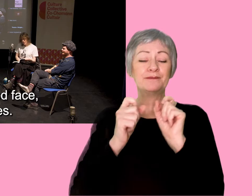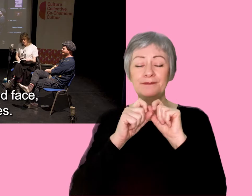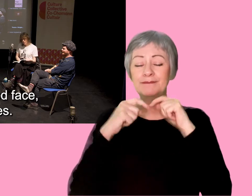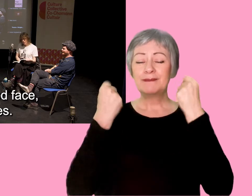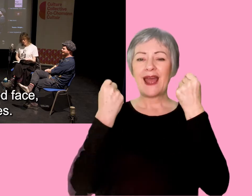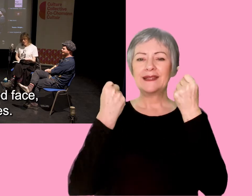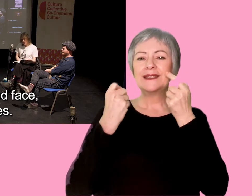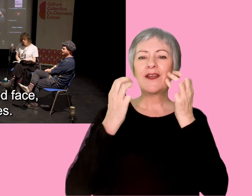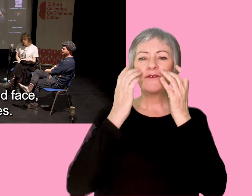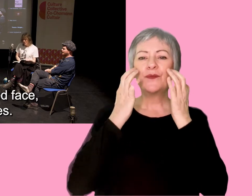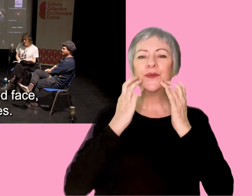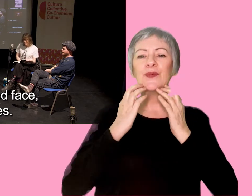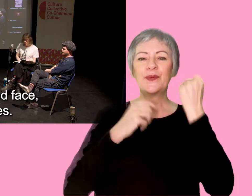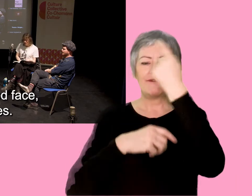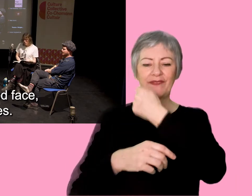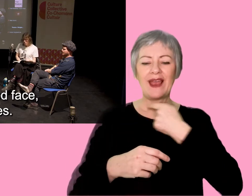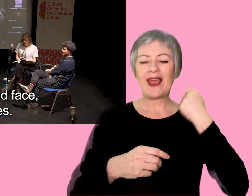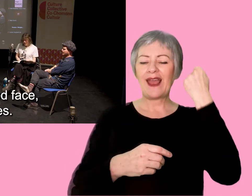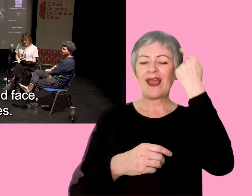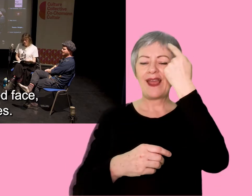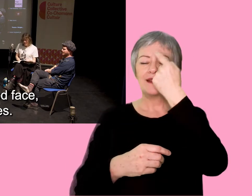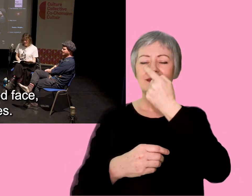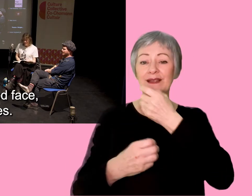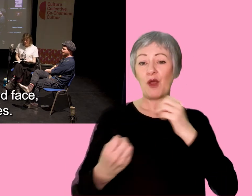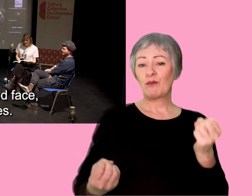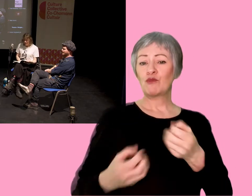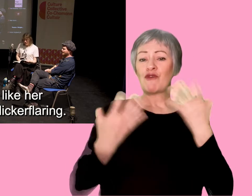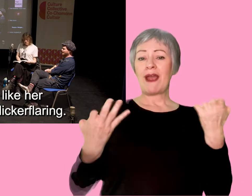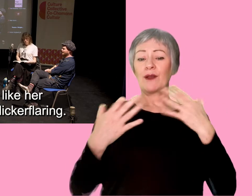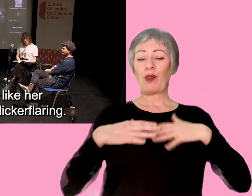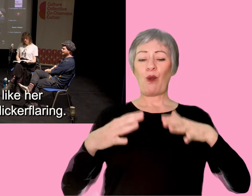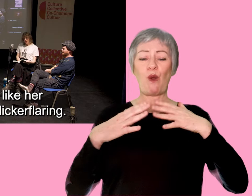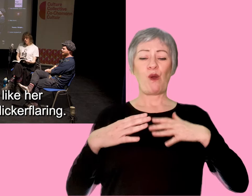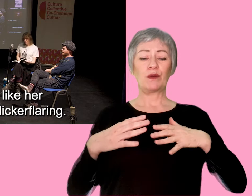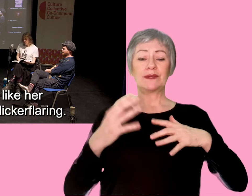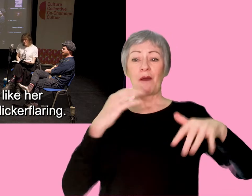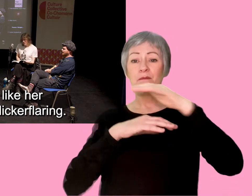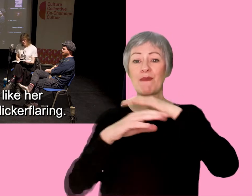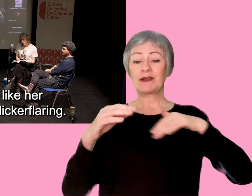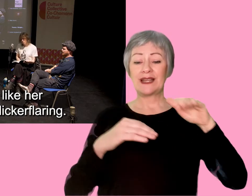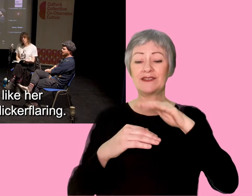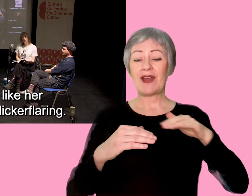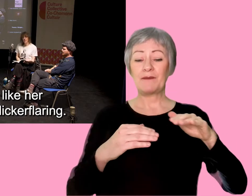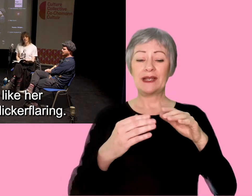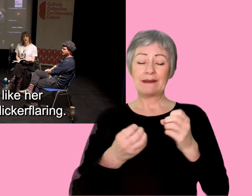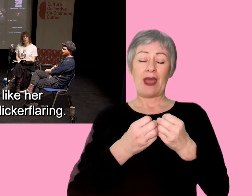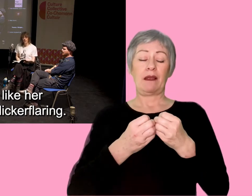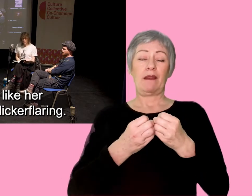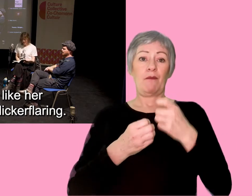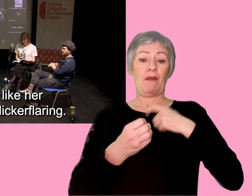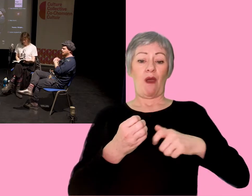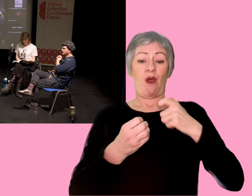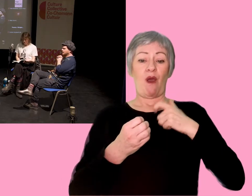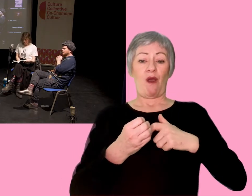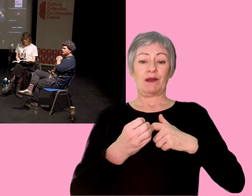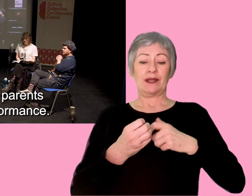in her fun-tackled face, Rory clays. At the midst of this family hits like her body is